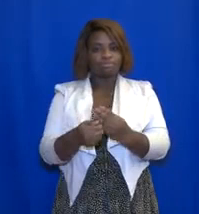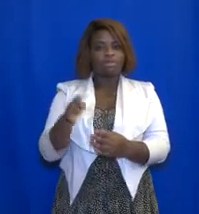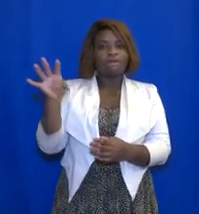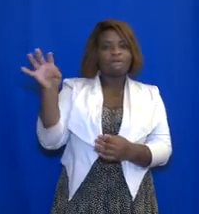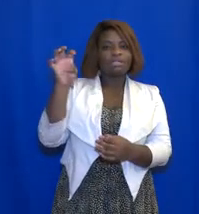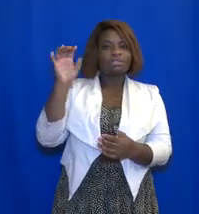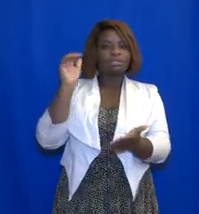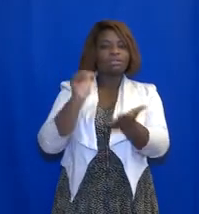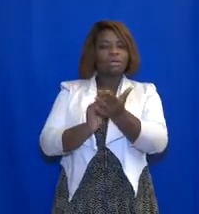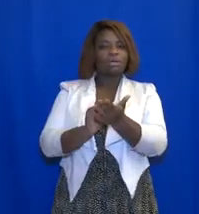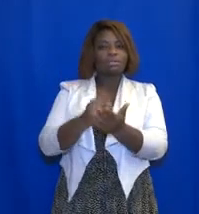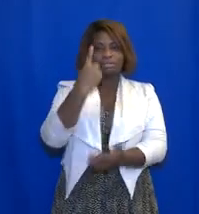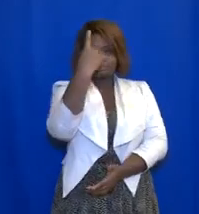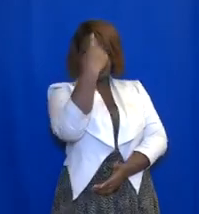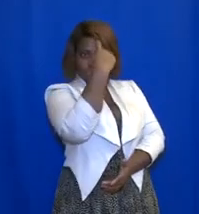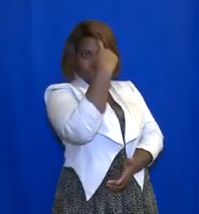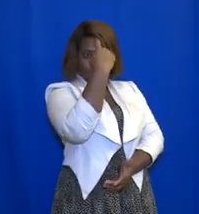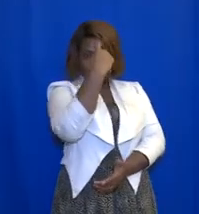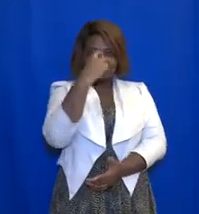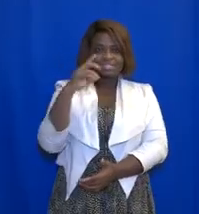40,000 thermometer guns,